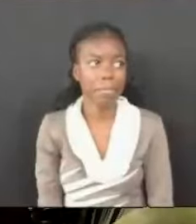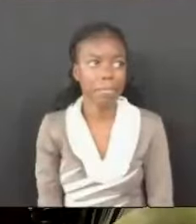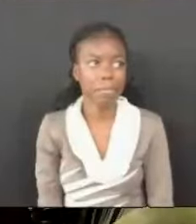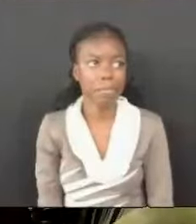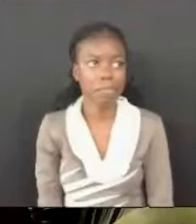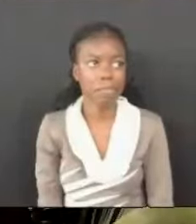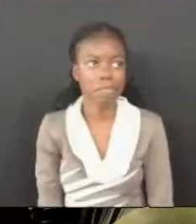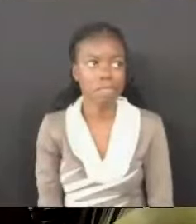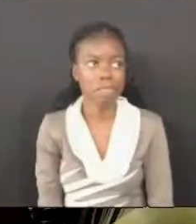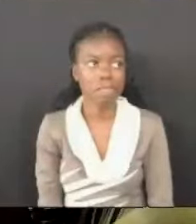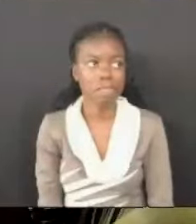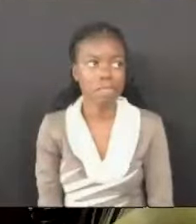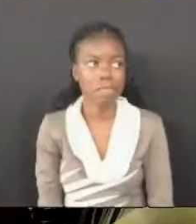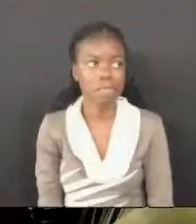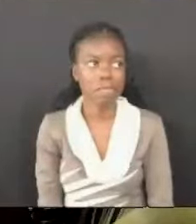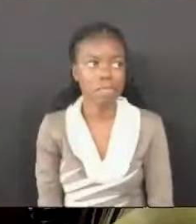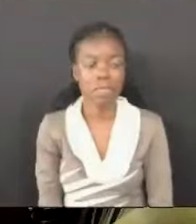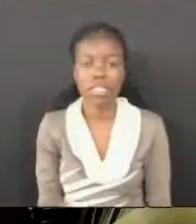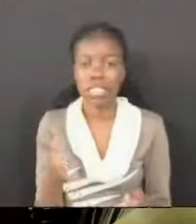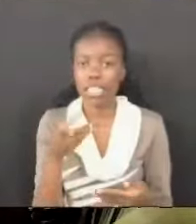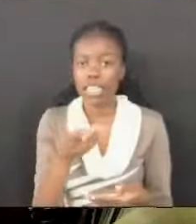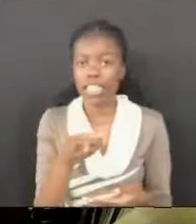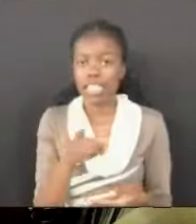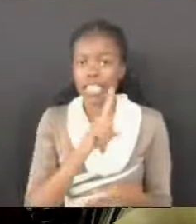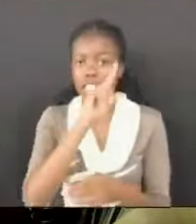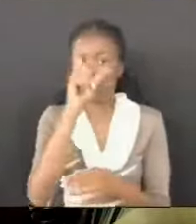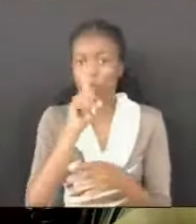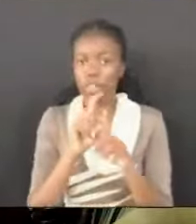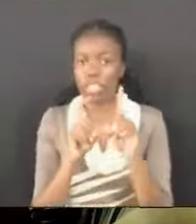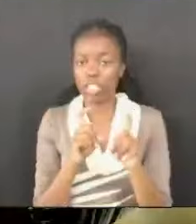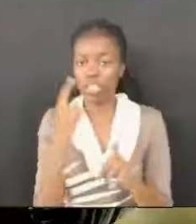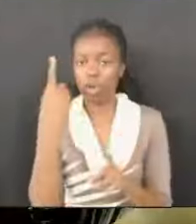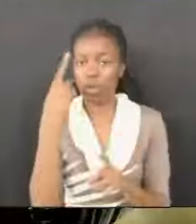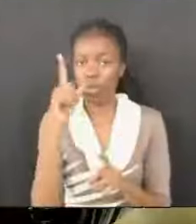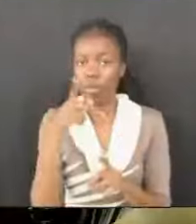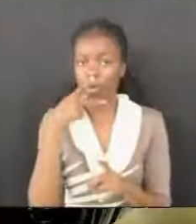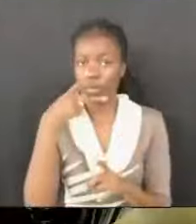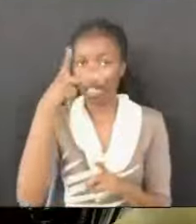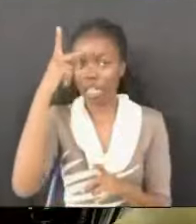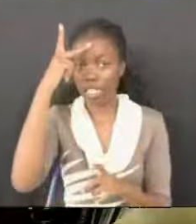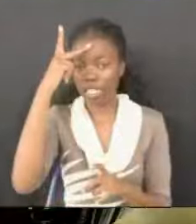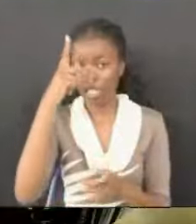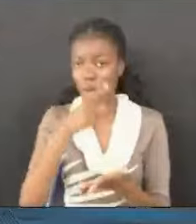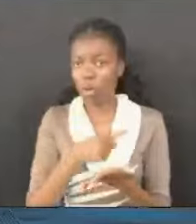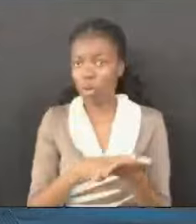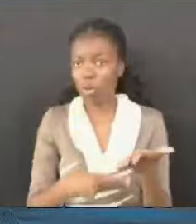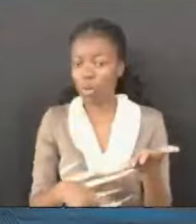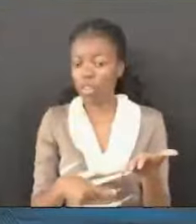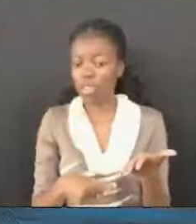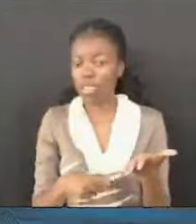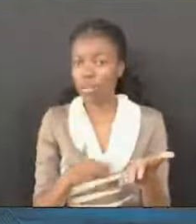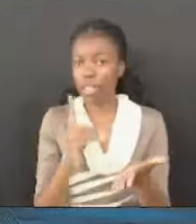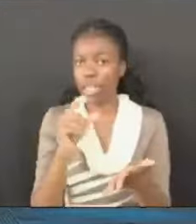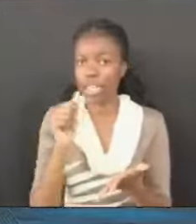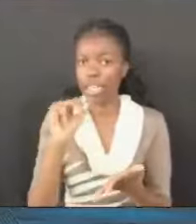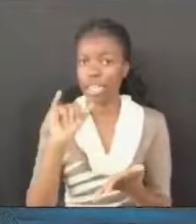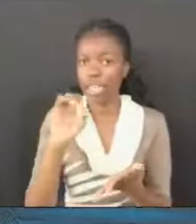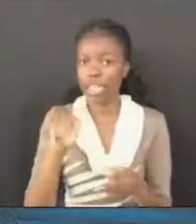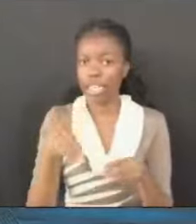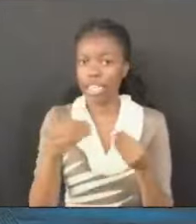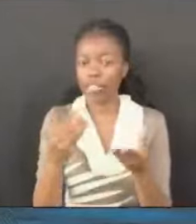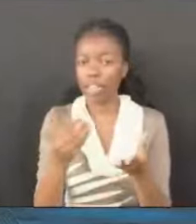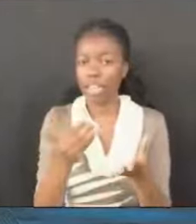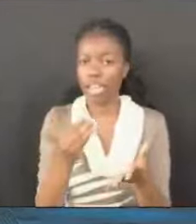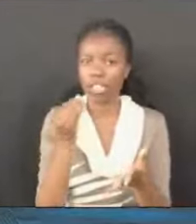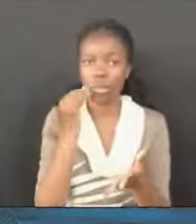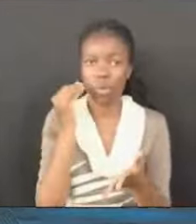This is a question for parents. What were their names given at home and their names given in